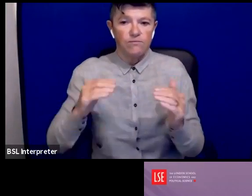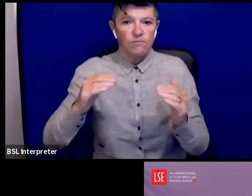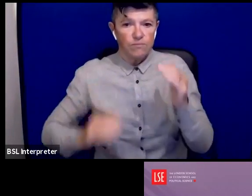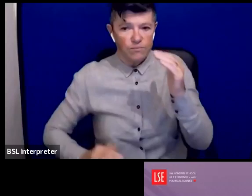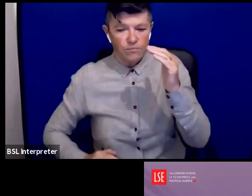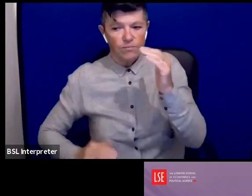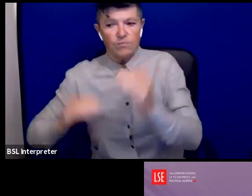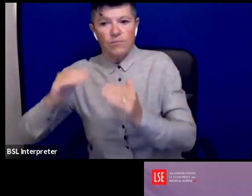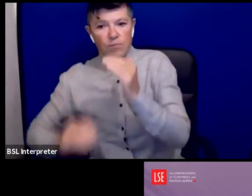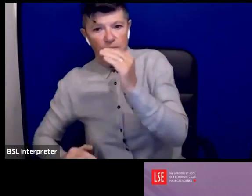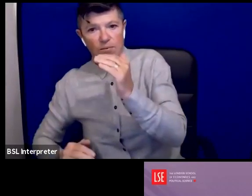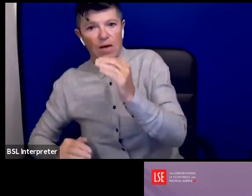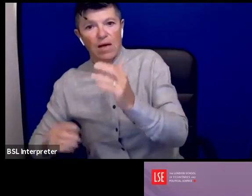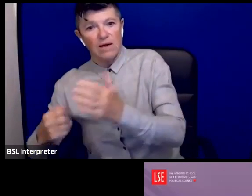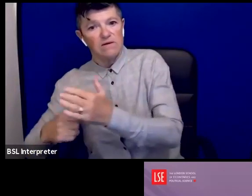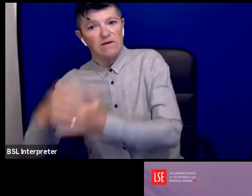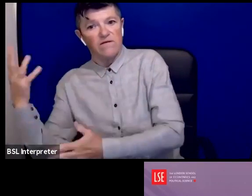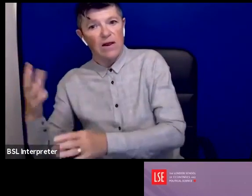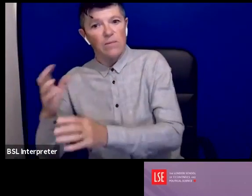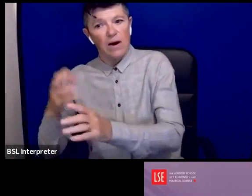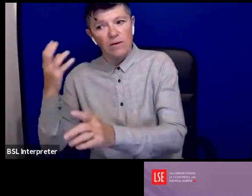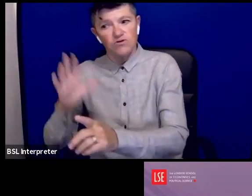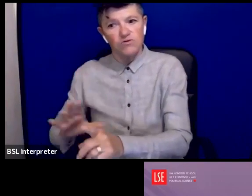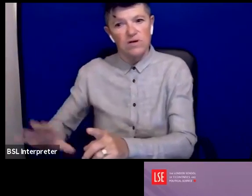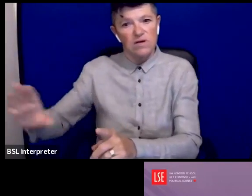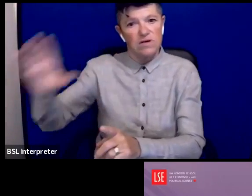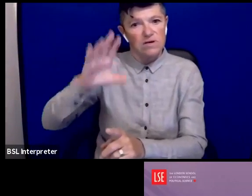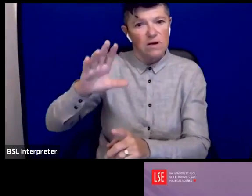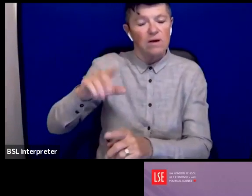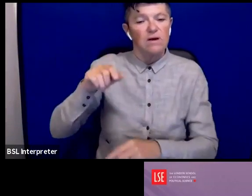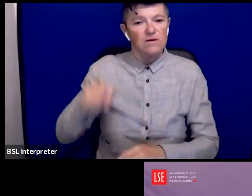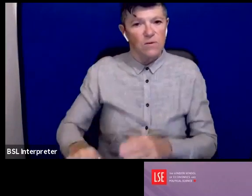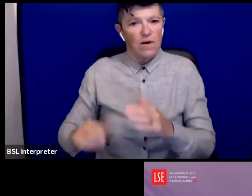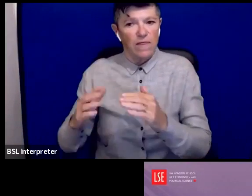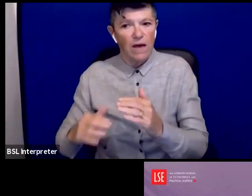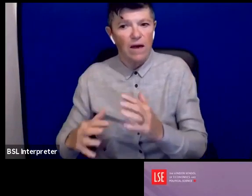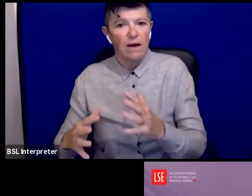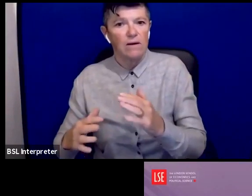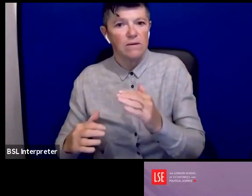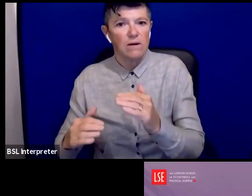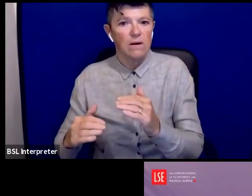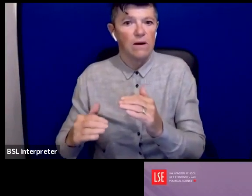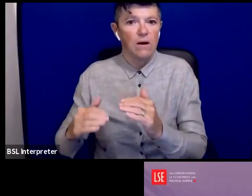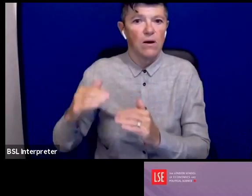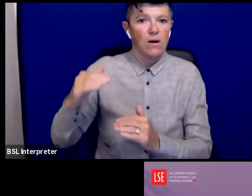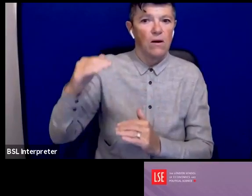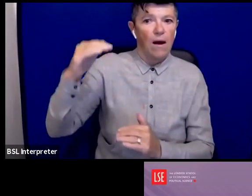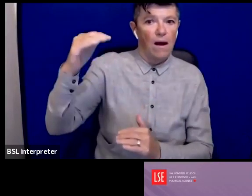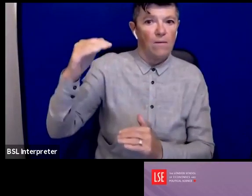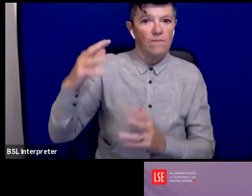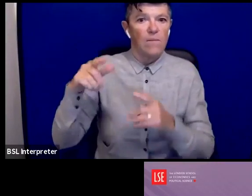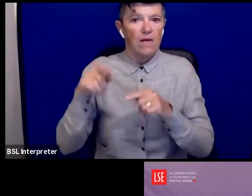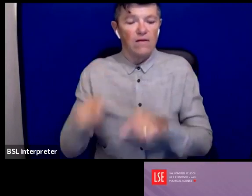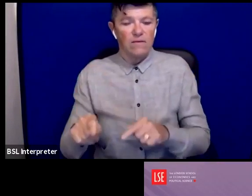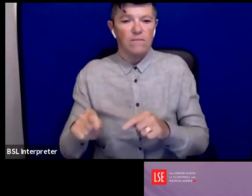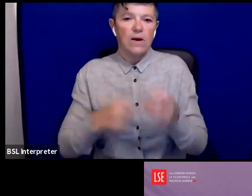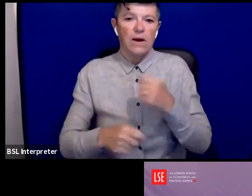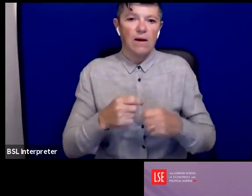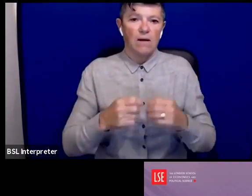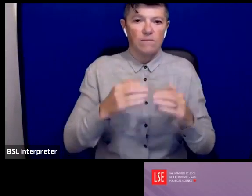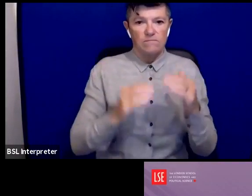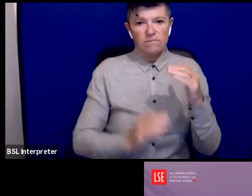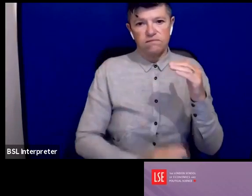goes up for the reasons that it does, is when inequality rises. And it's totally consistent to have